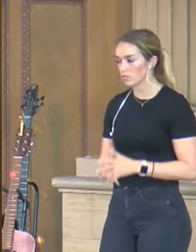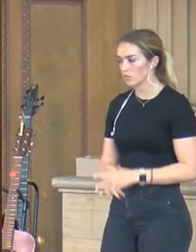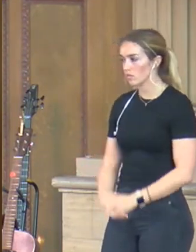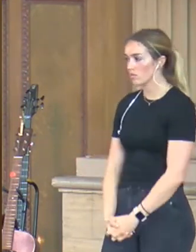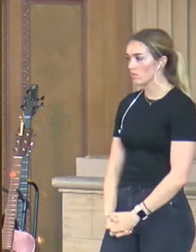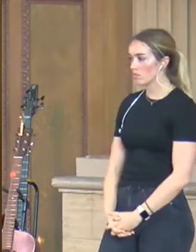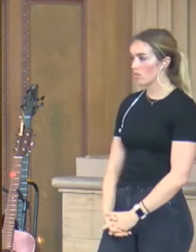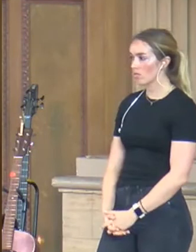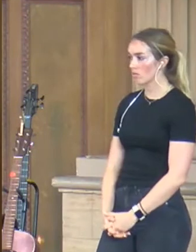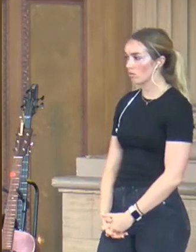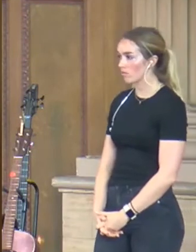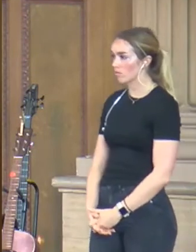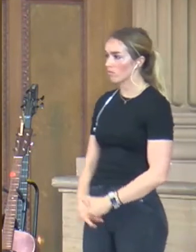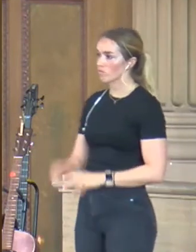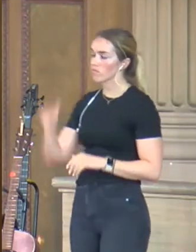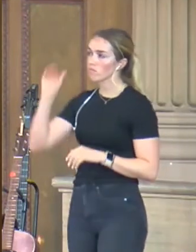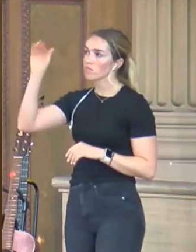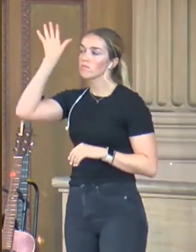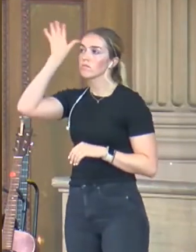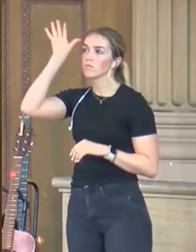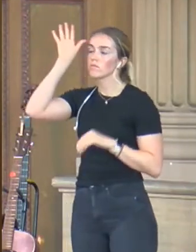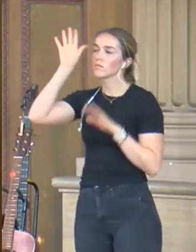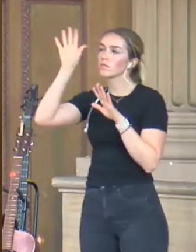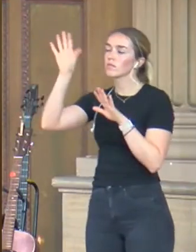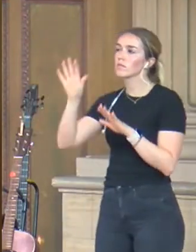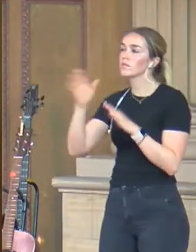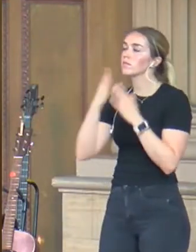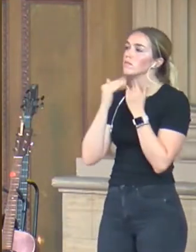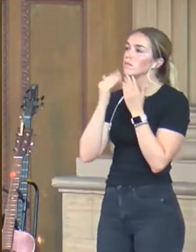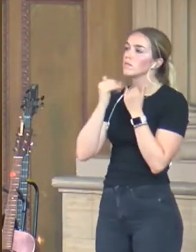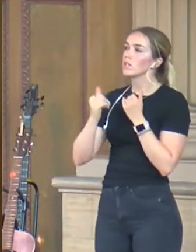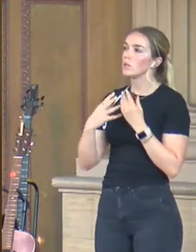Well Father it is a huge kindness that you inspired these words for us.